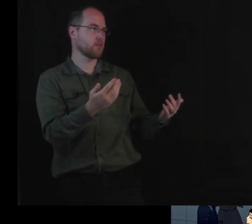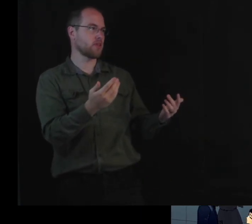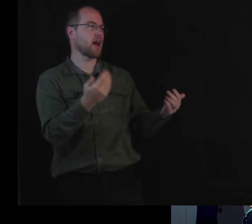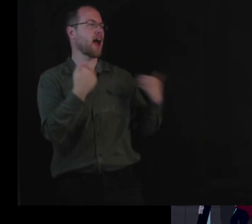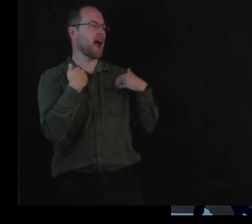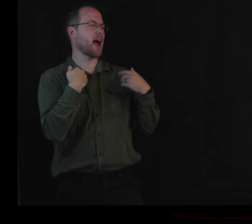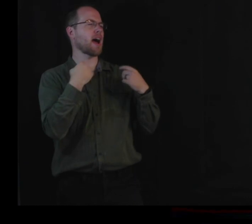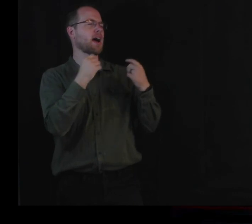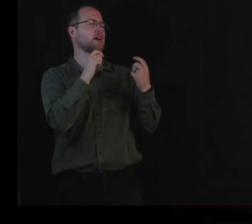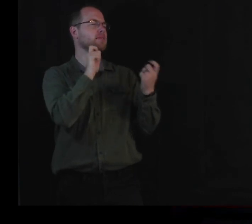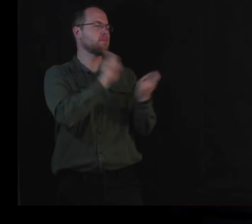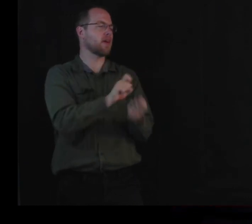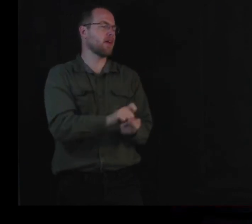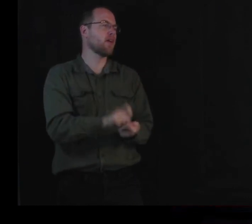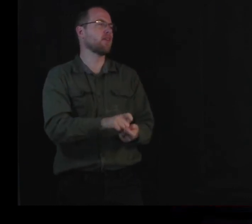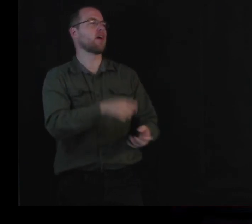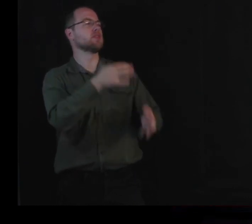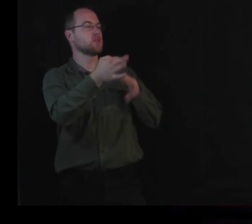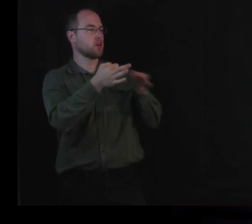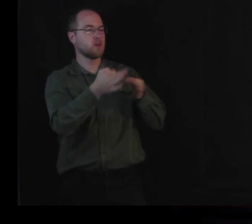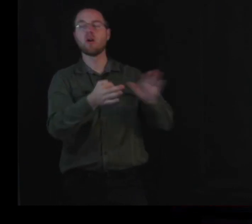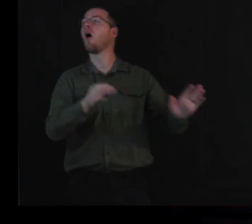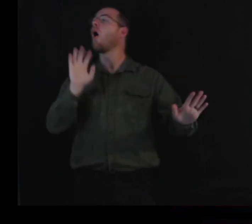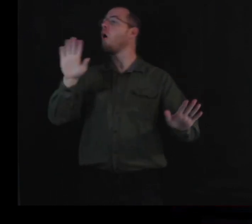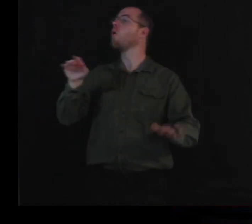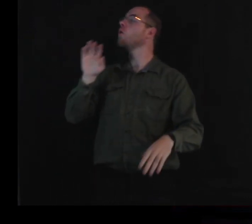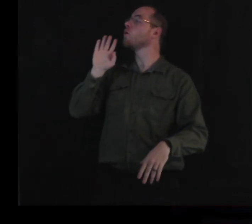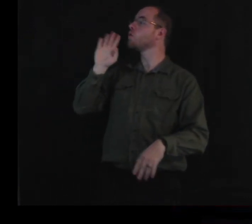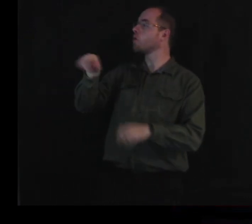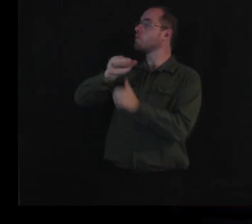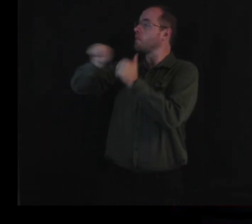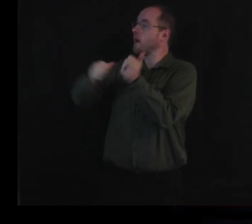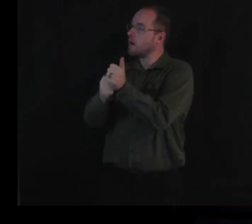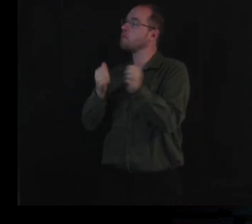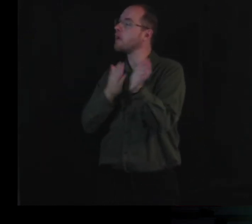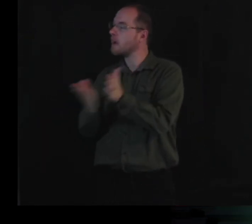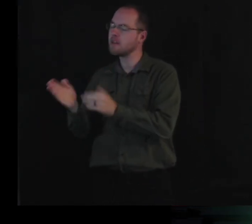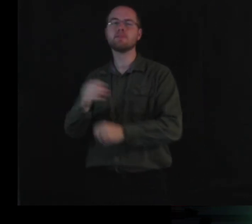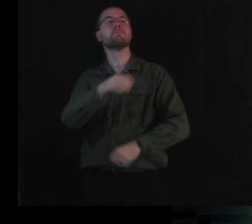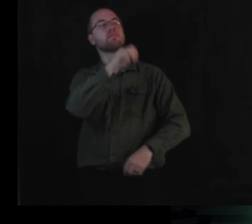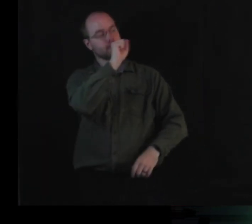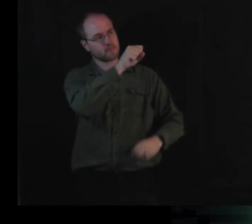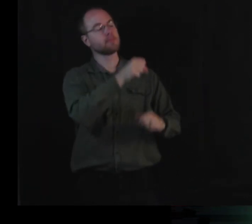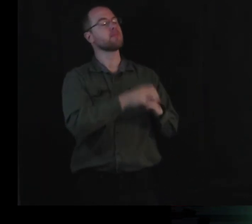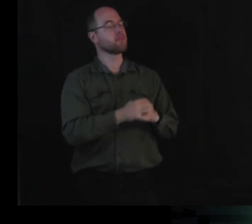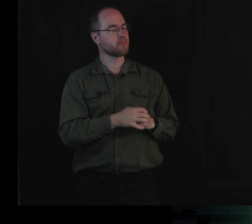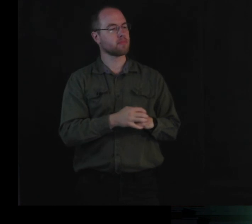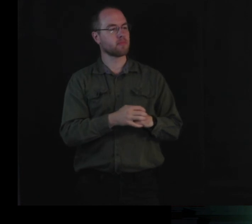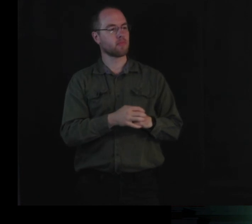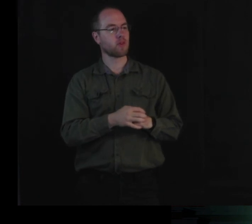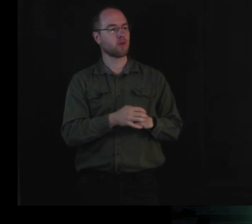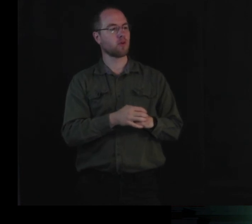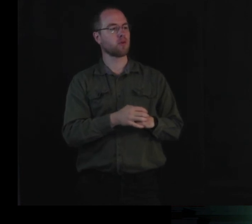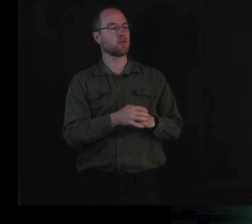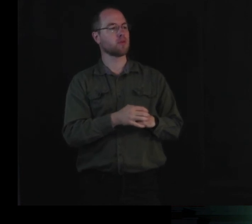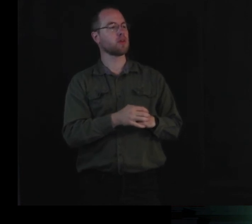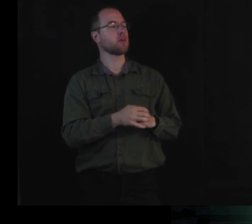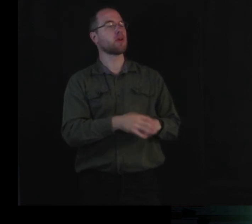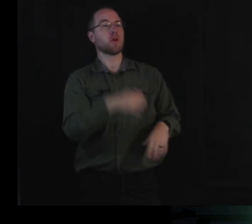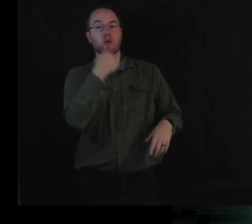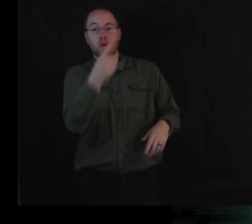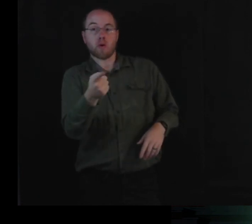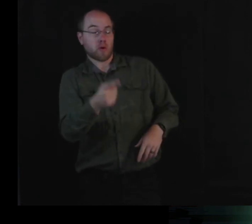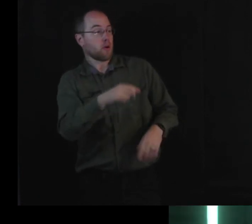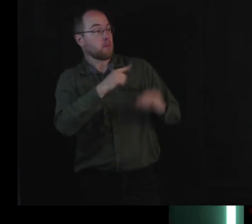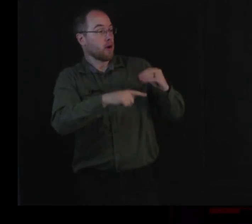precise instructions. Oh, your little contingency plan? Yes. Yoshiko directed Wick to a bank in